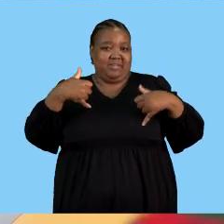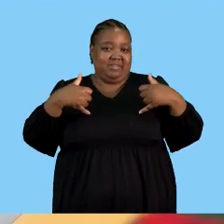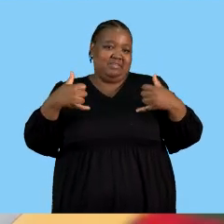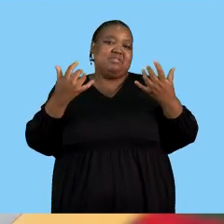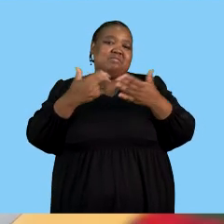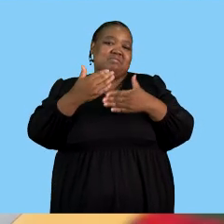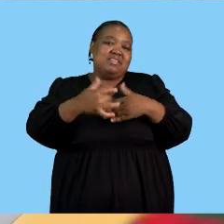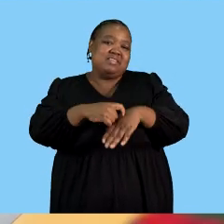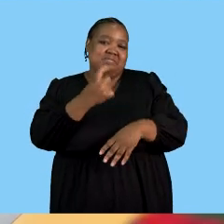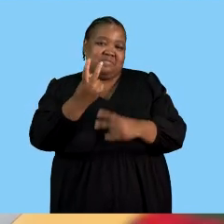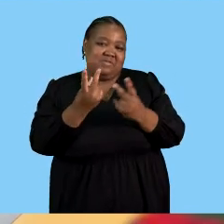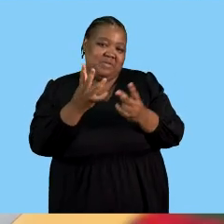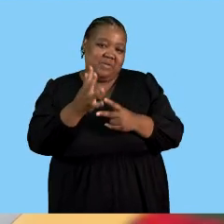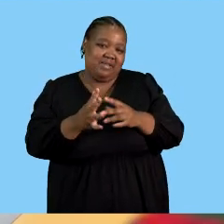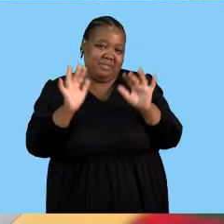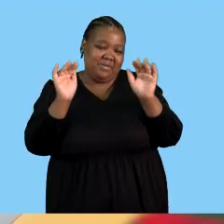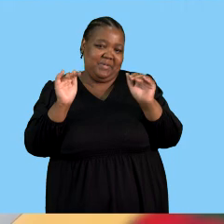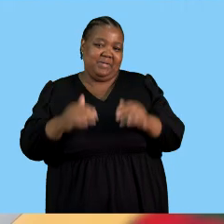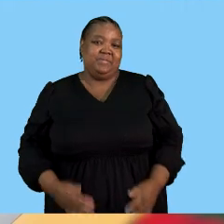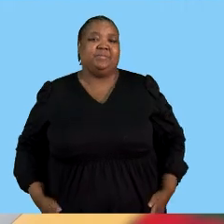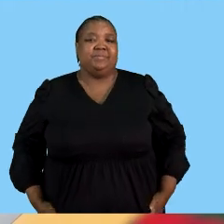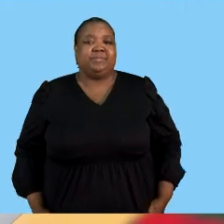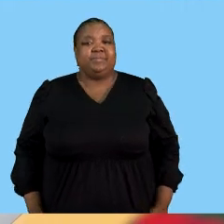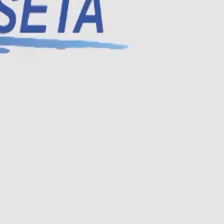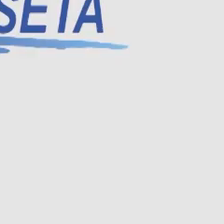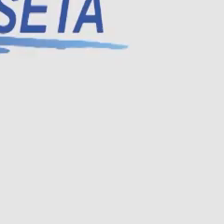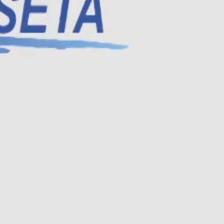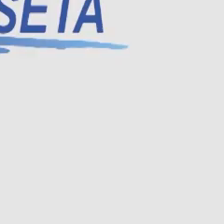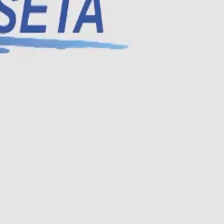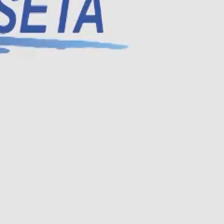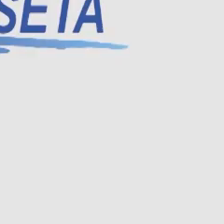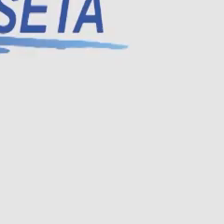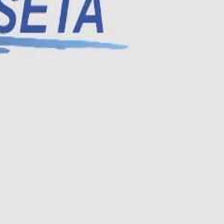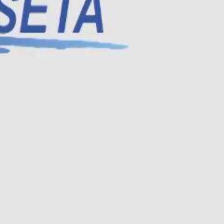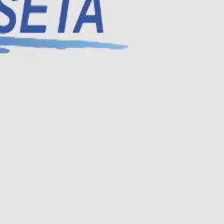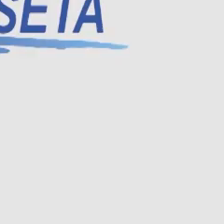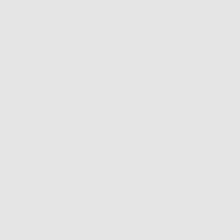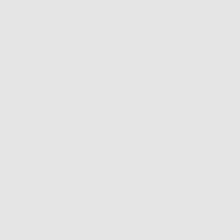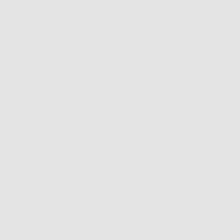I hope you enjoyed as much as I did. I'll see you next time. Bye.